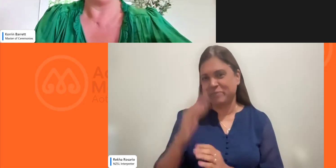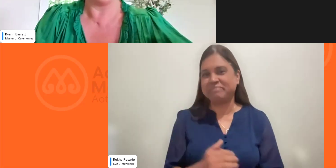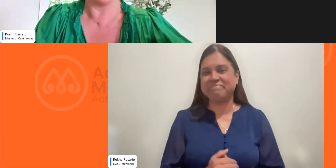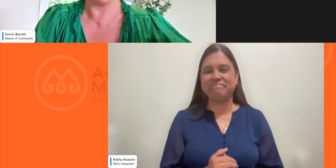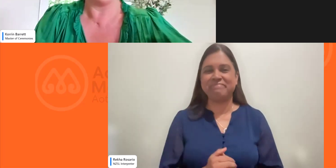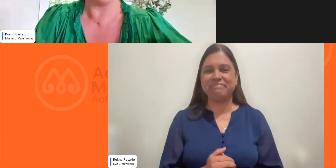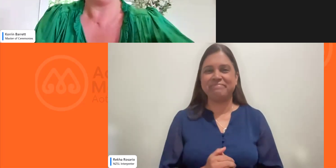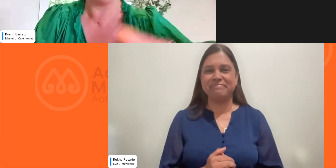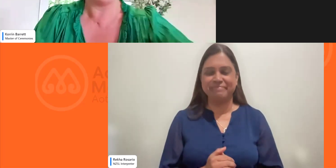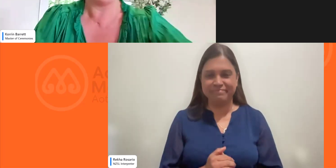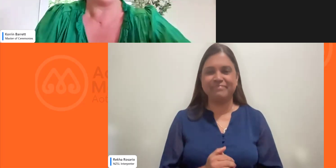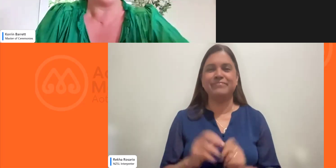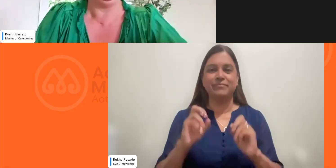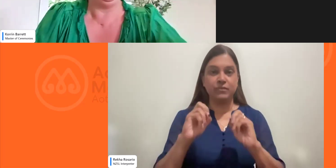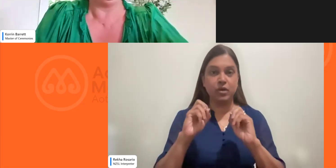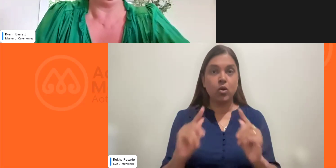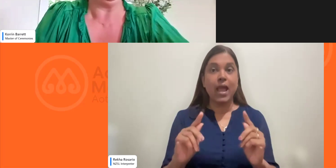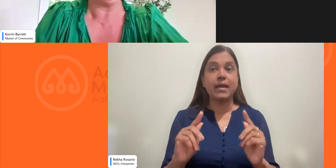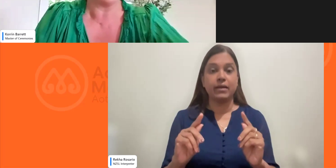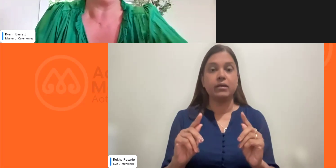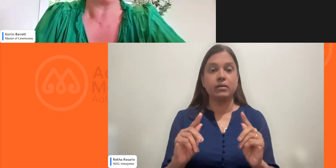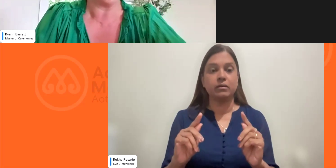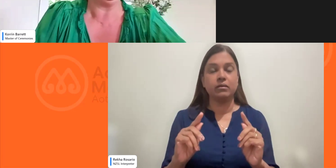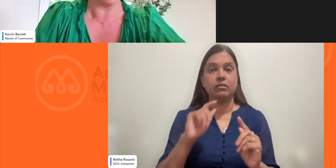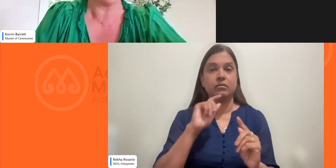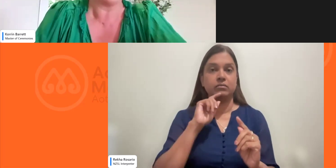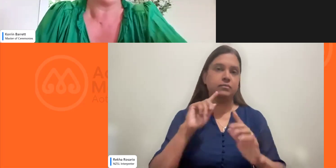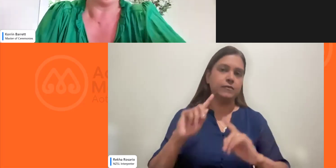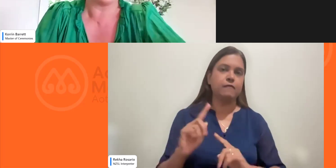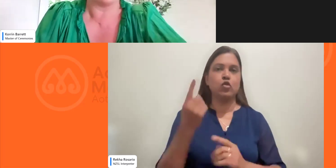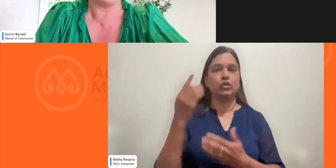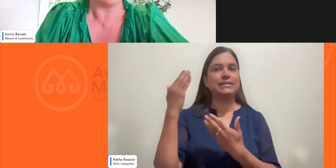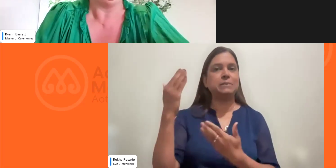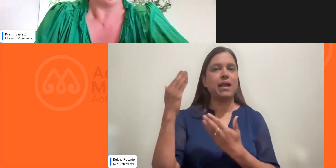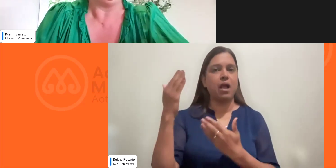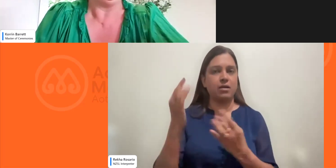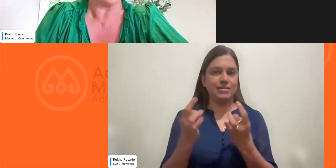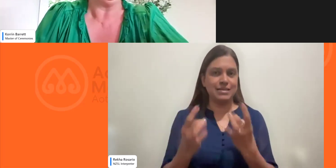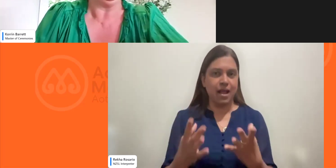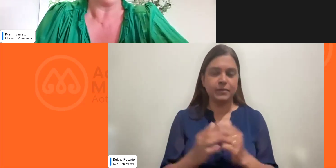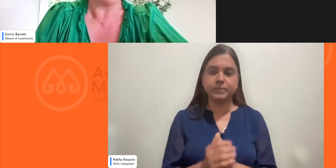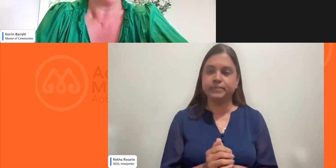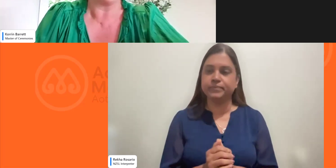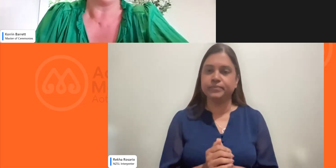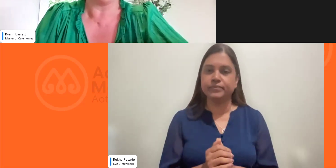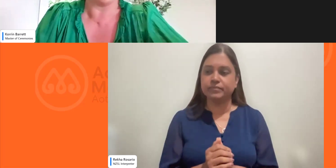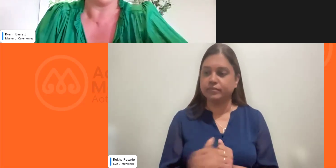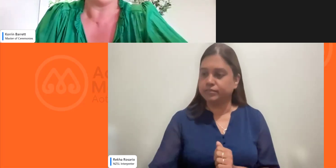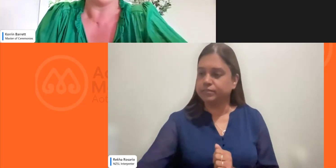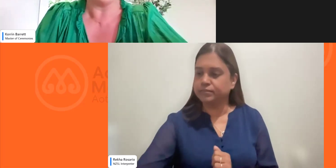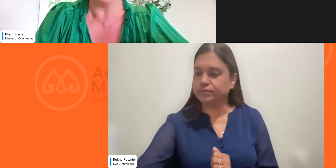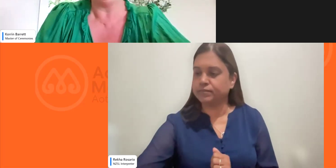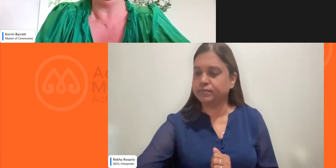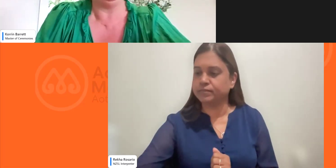Okay, so into the first speaker, I would like to welcome Dr.